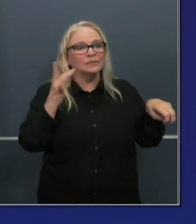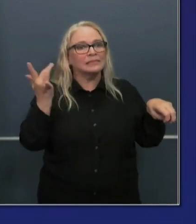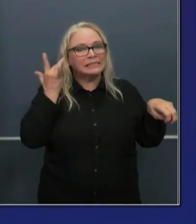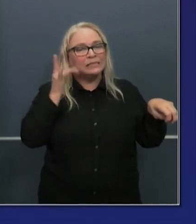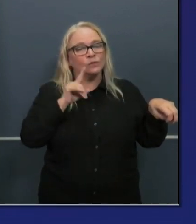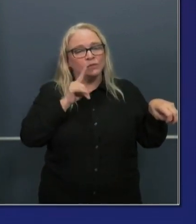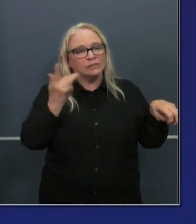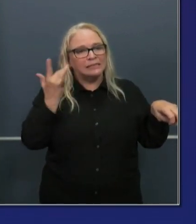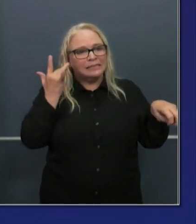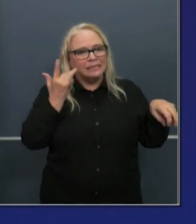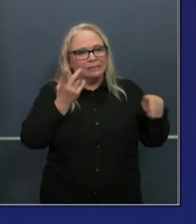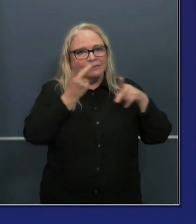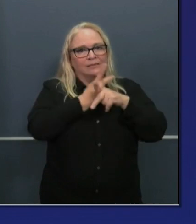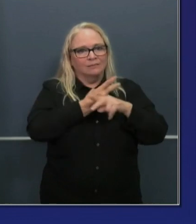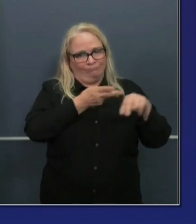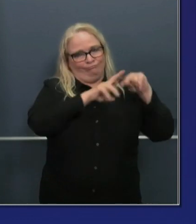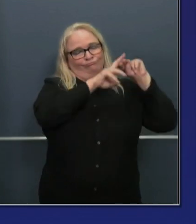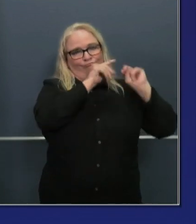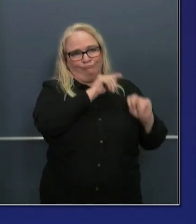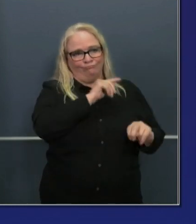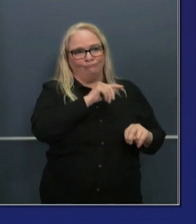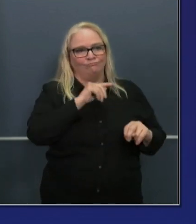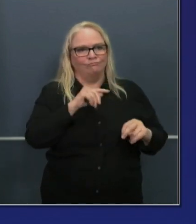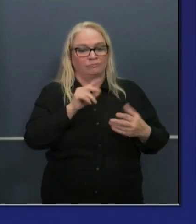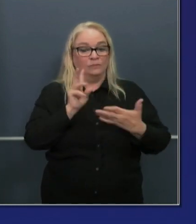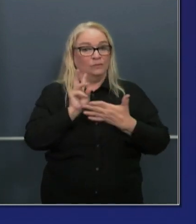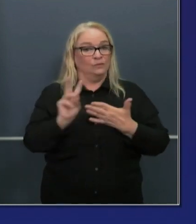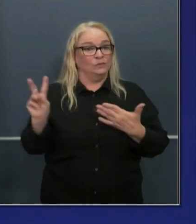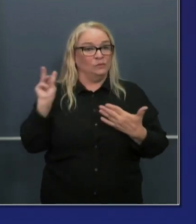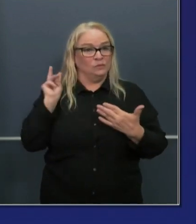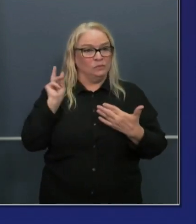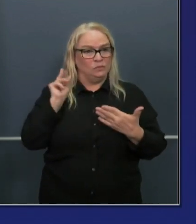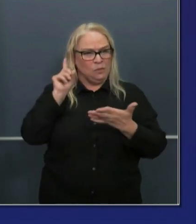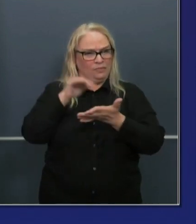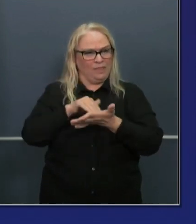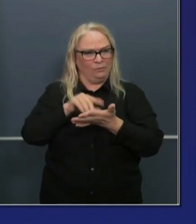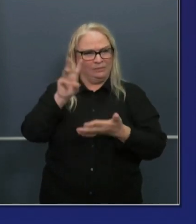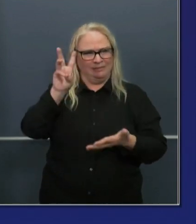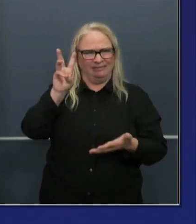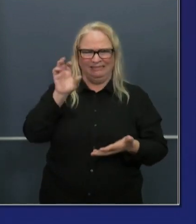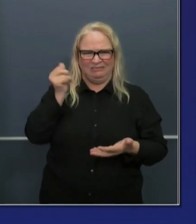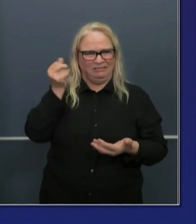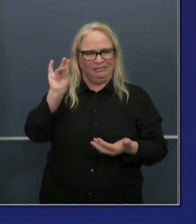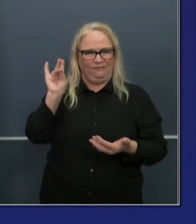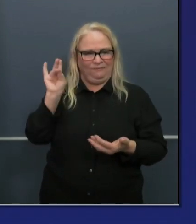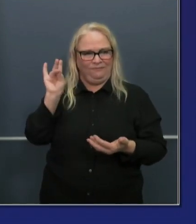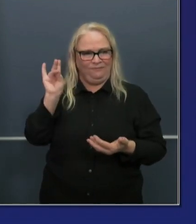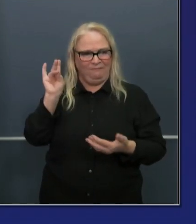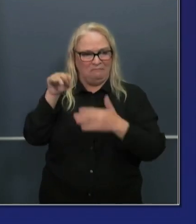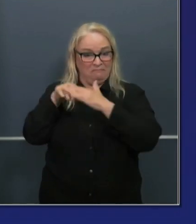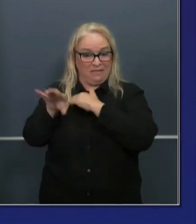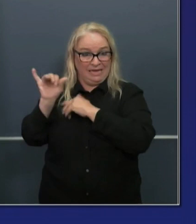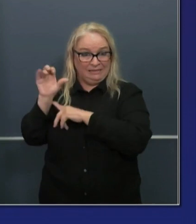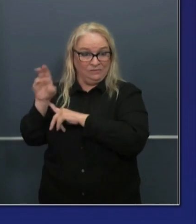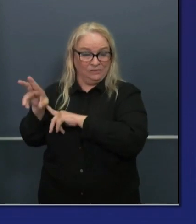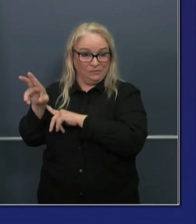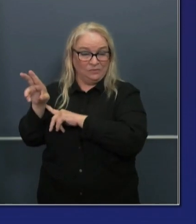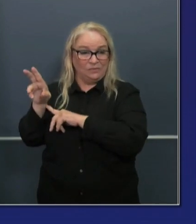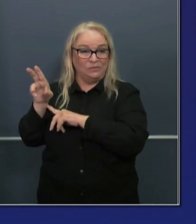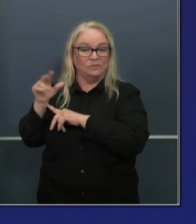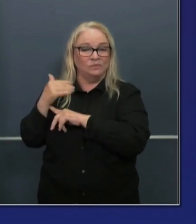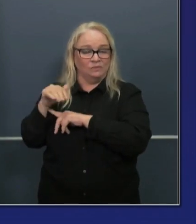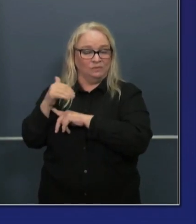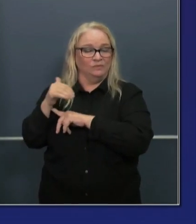were just 2 weeks ago, 1,617 individuals in ICUs that are COVID positive.